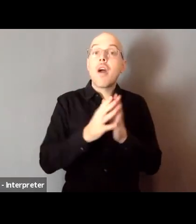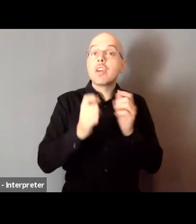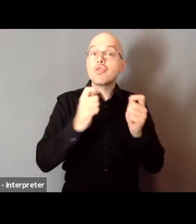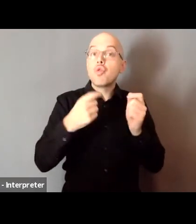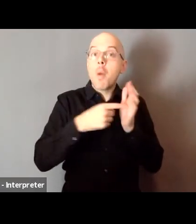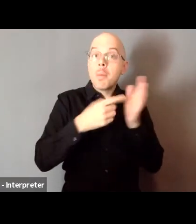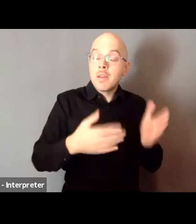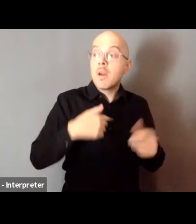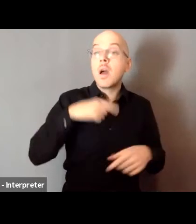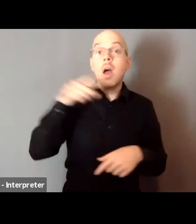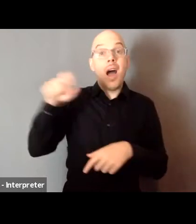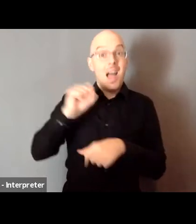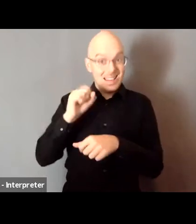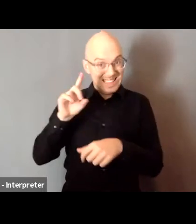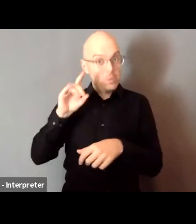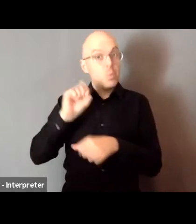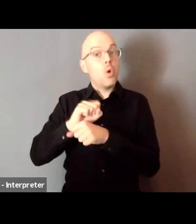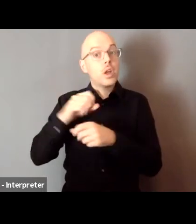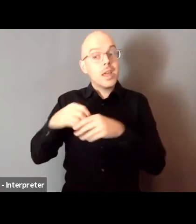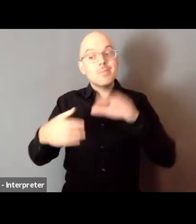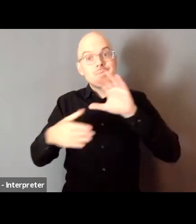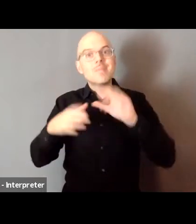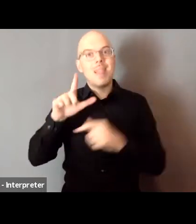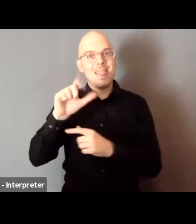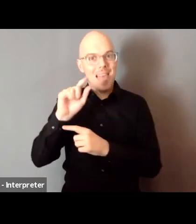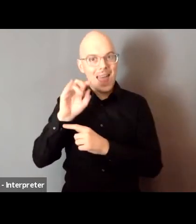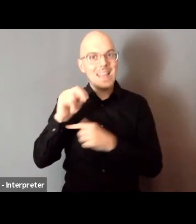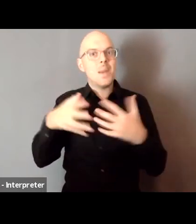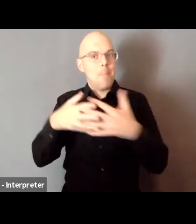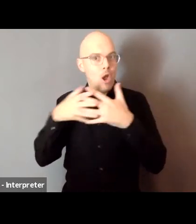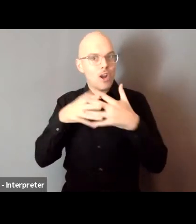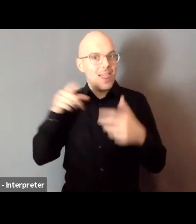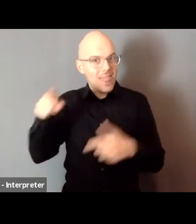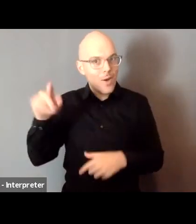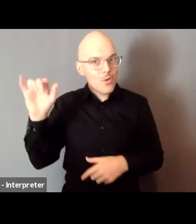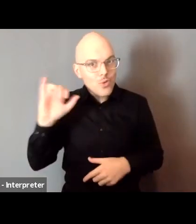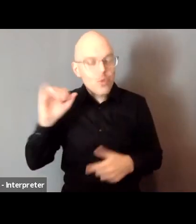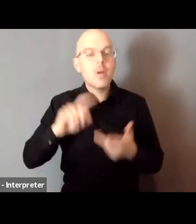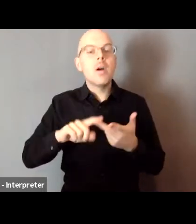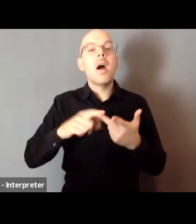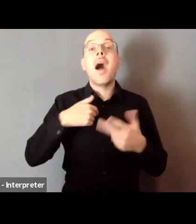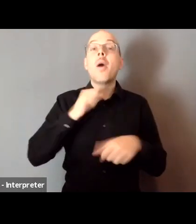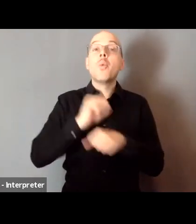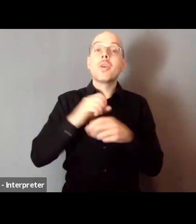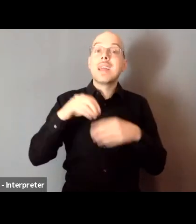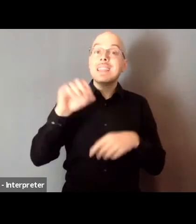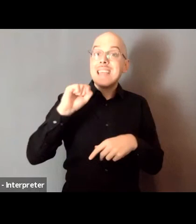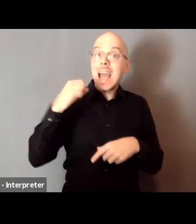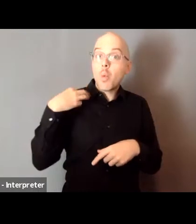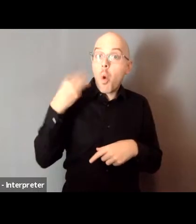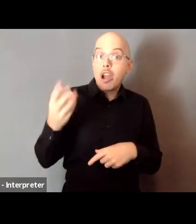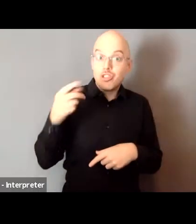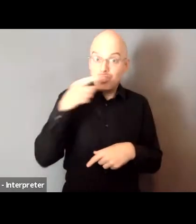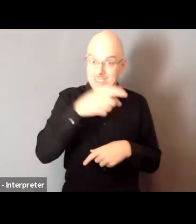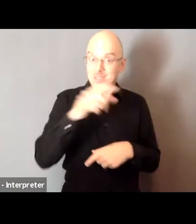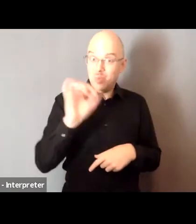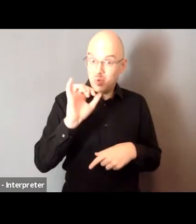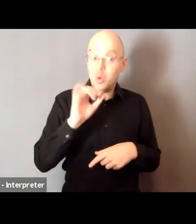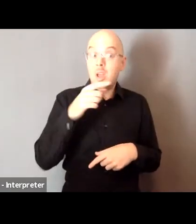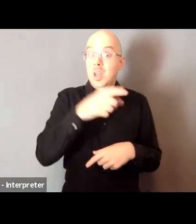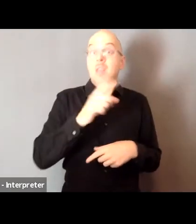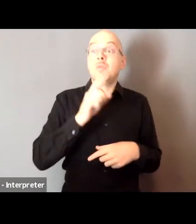America, to representing the FAA at NORAD's Western Air Defense Sector near Seattle, Washington, right after the attacks